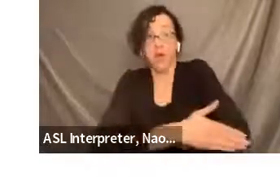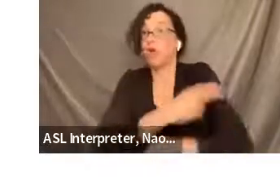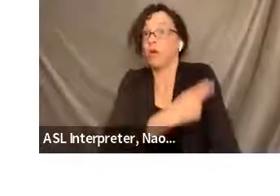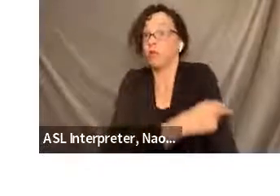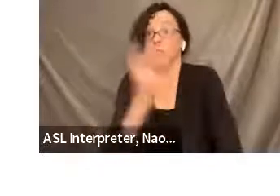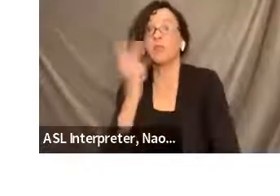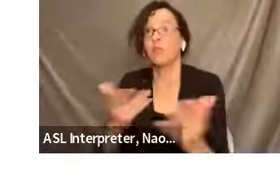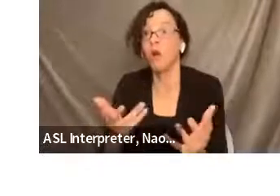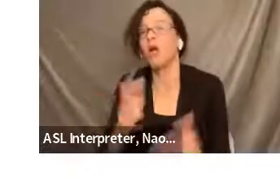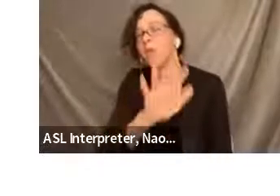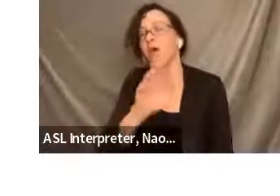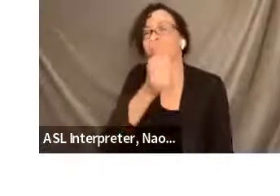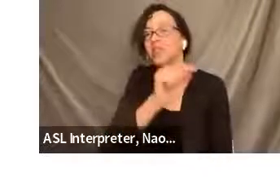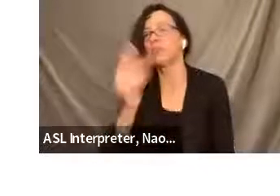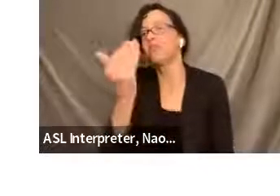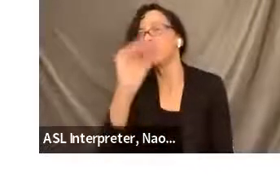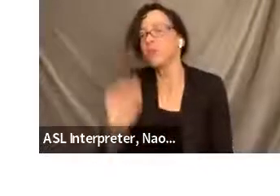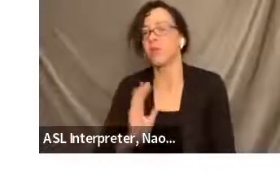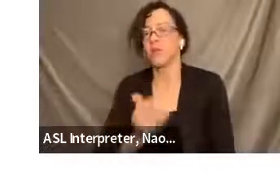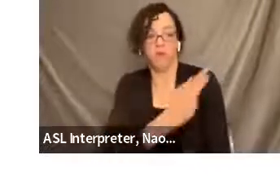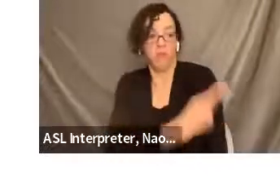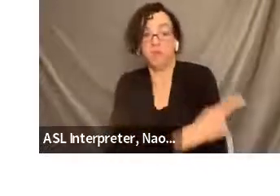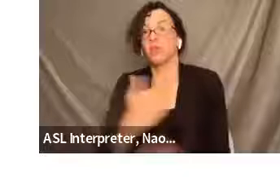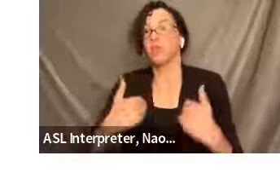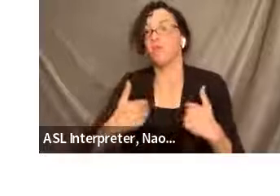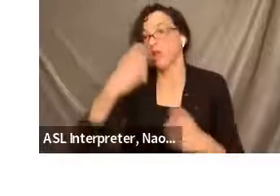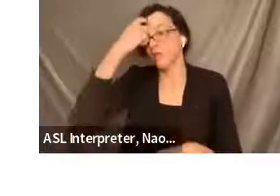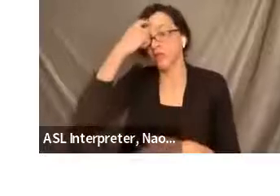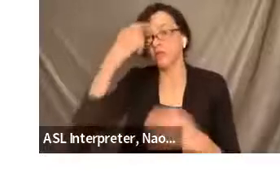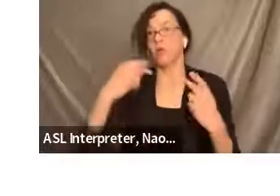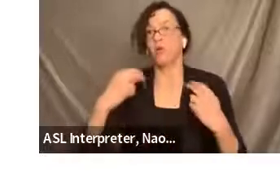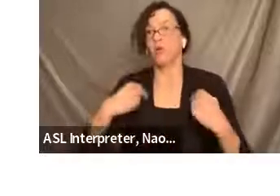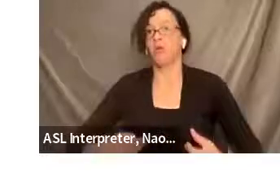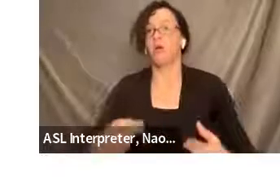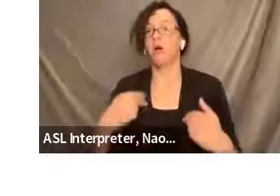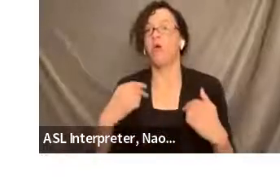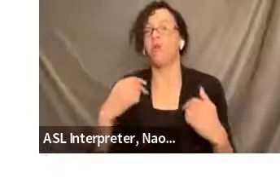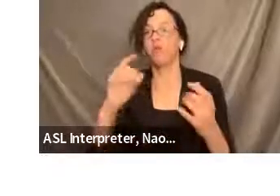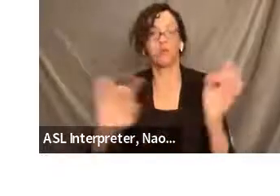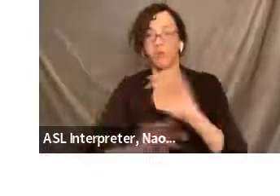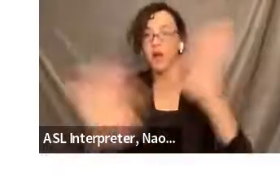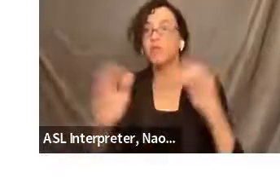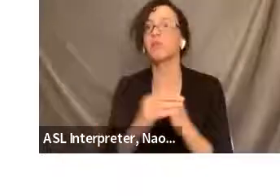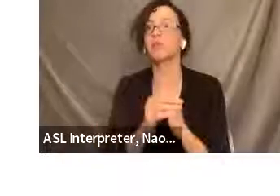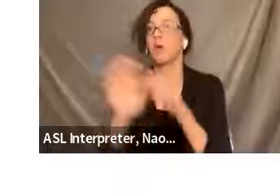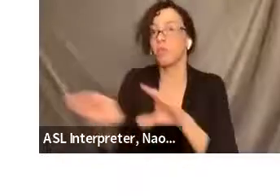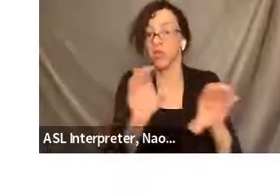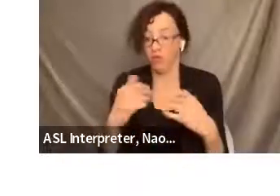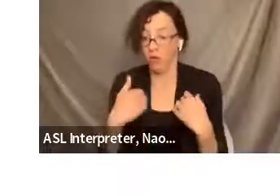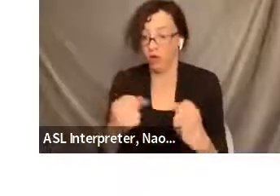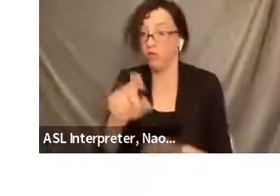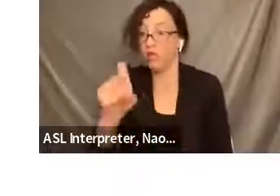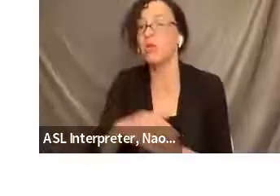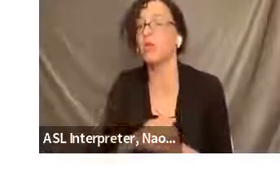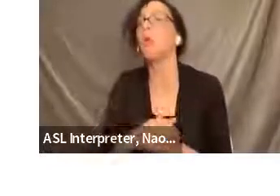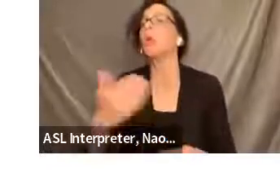10 to 15% of our patients are having a mental health crisis or a behavioral health need. And we are thankful